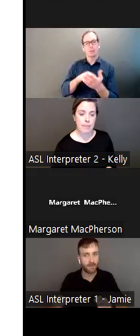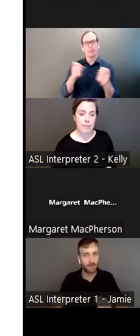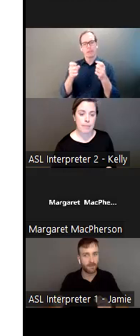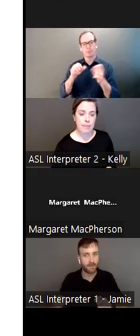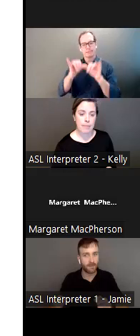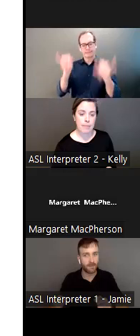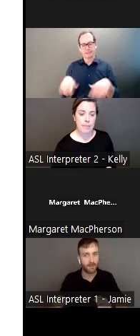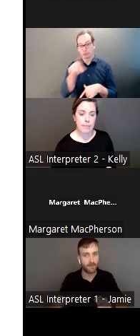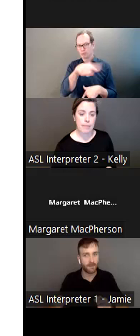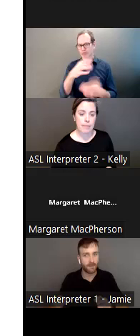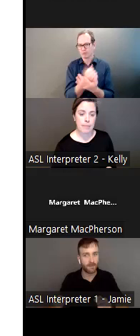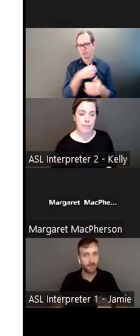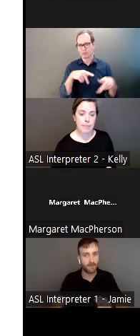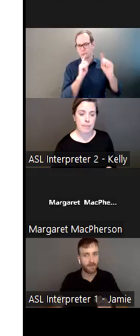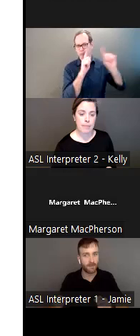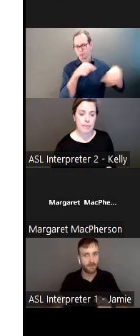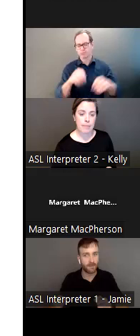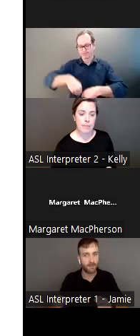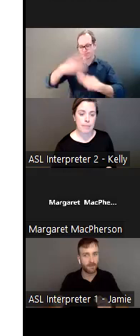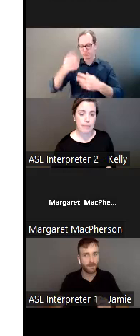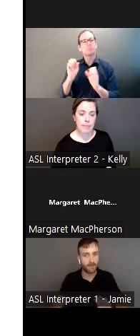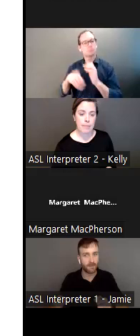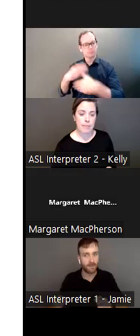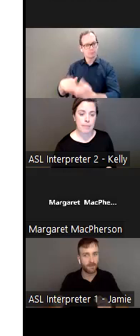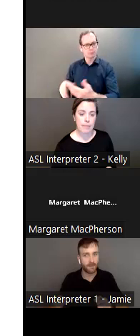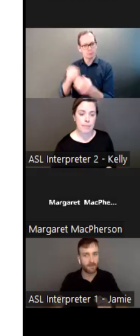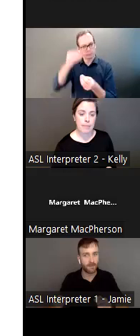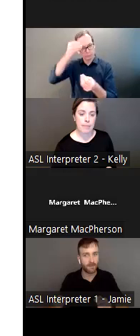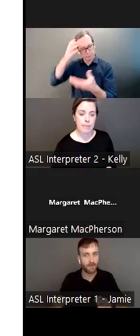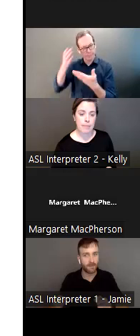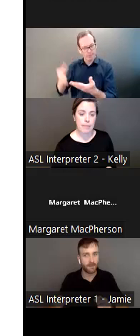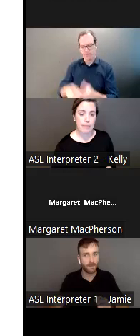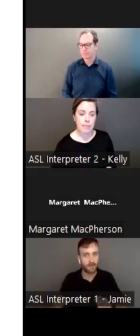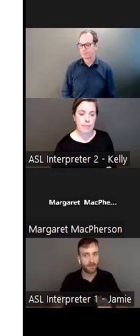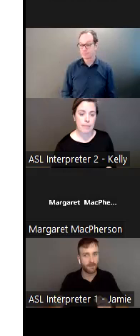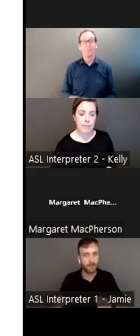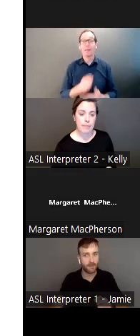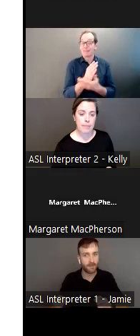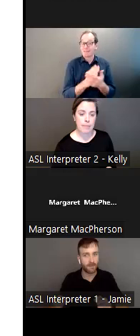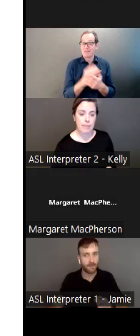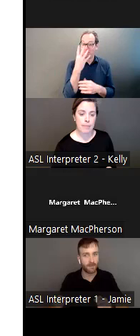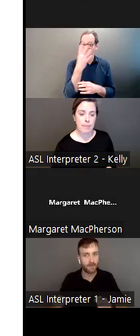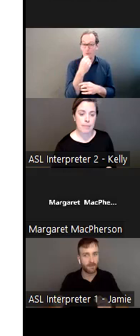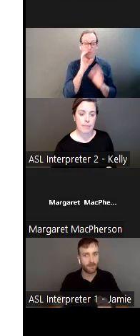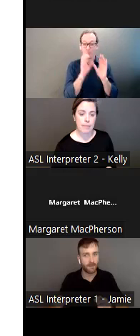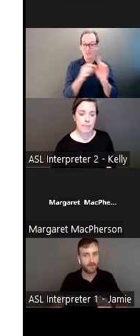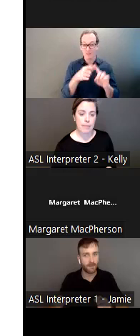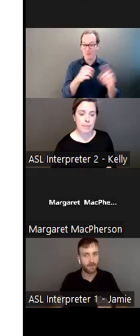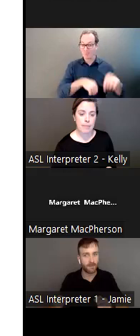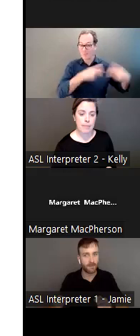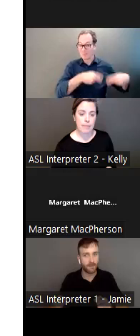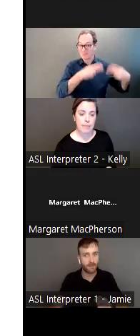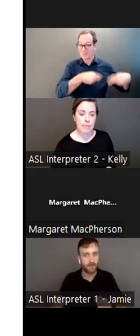more detail. And some of the beautiful illustrations that you've seen are actually from the curriculum, the ones that we have in our slides. And we